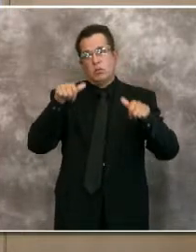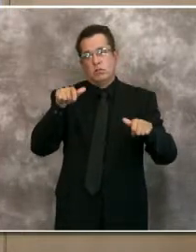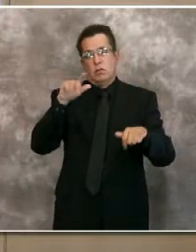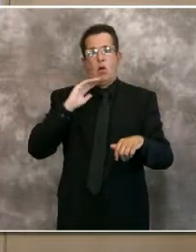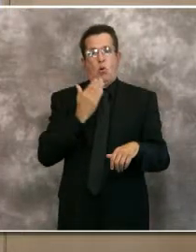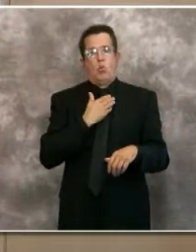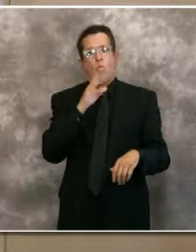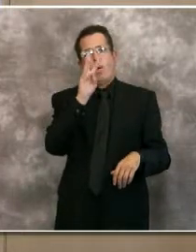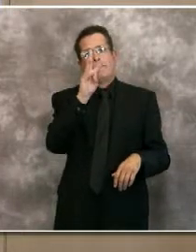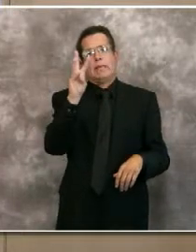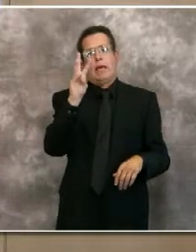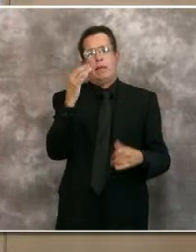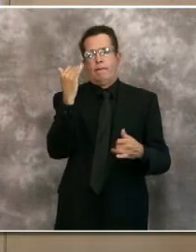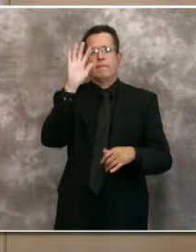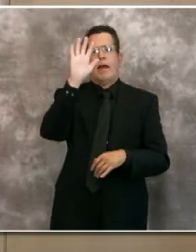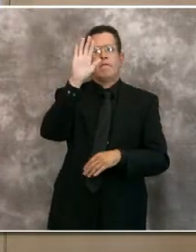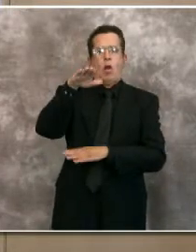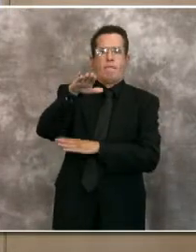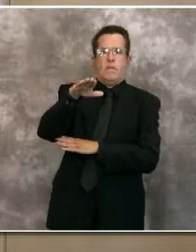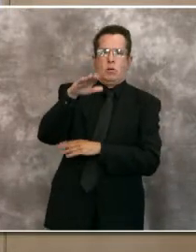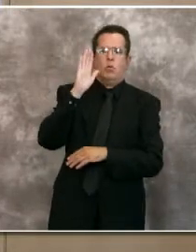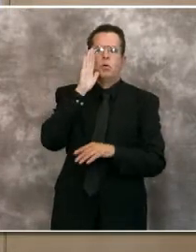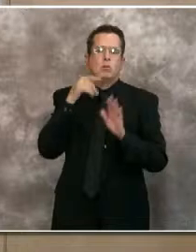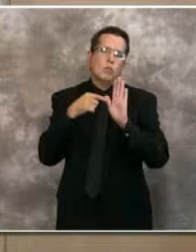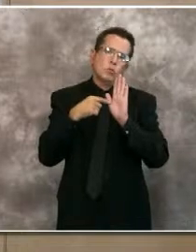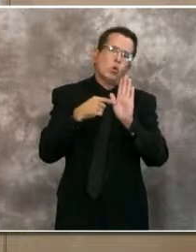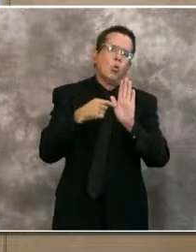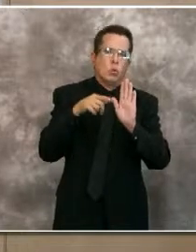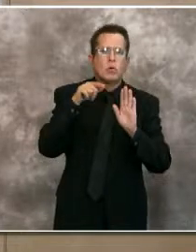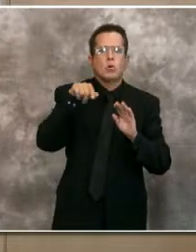on our website by 5 p.m. today. And as far as the